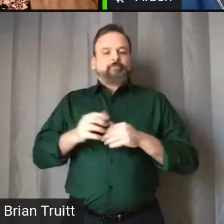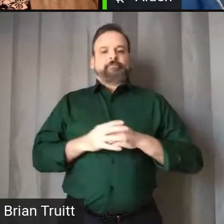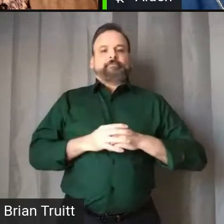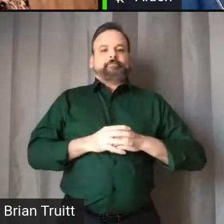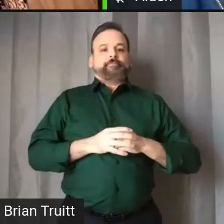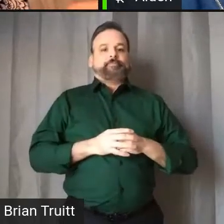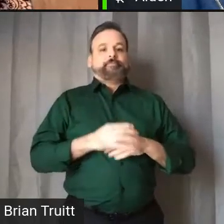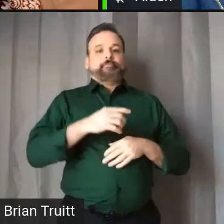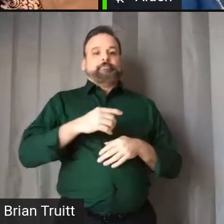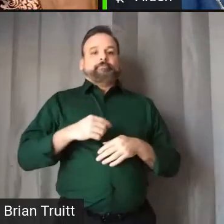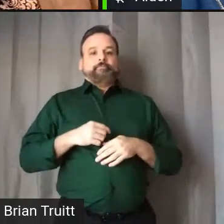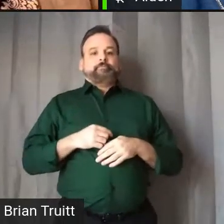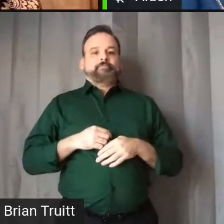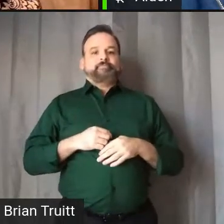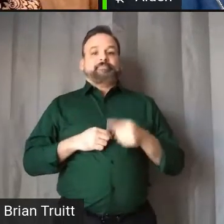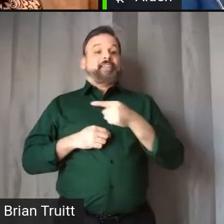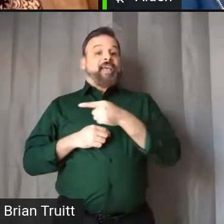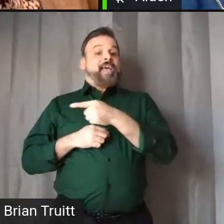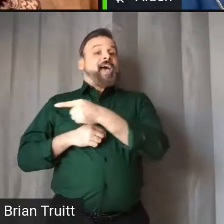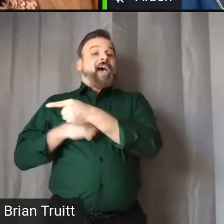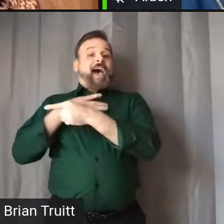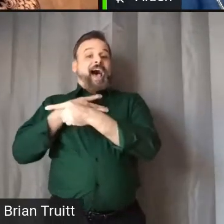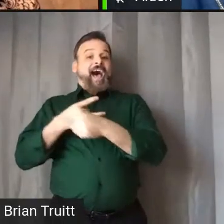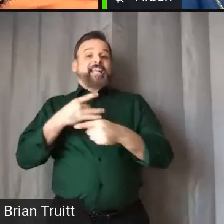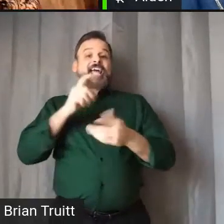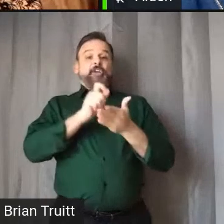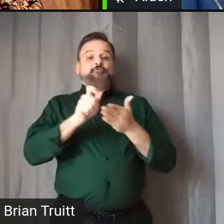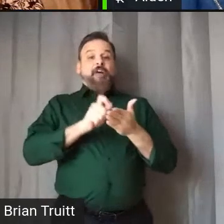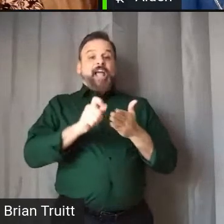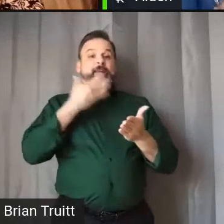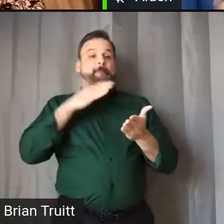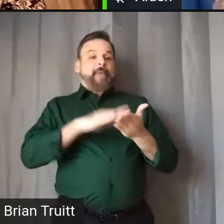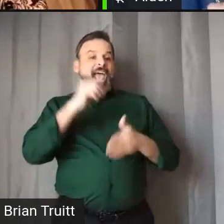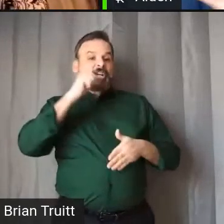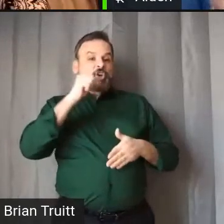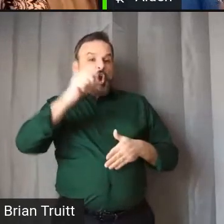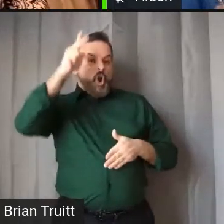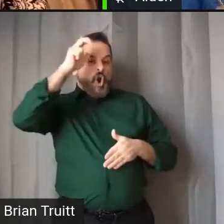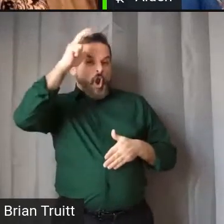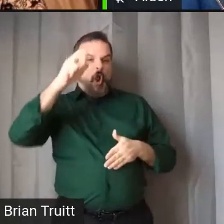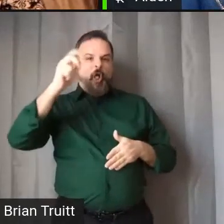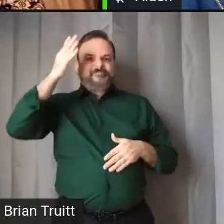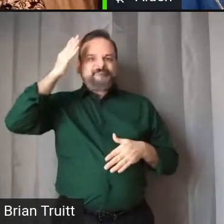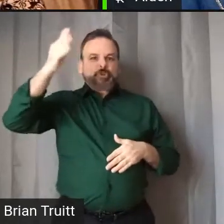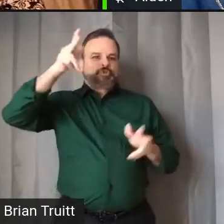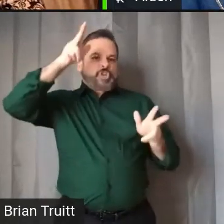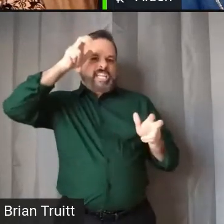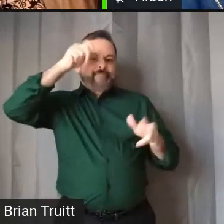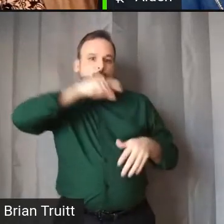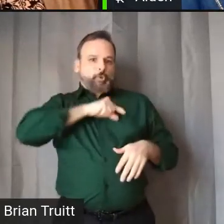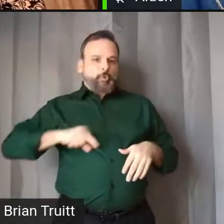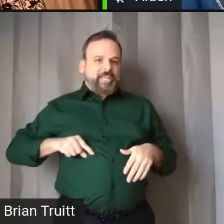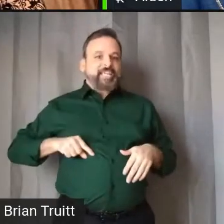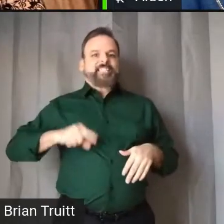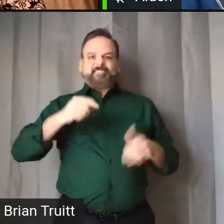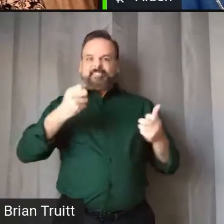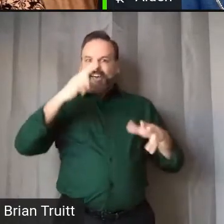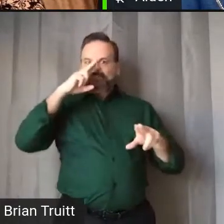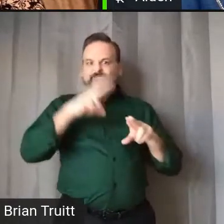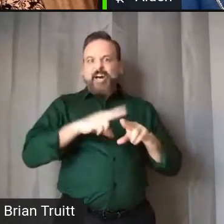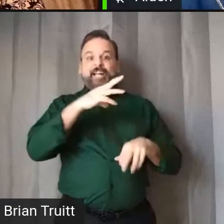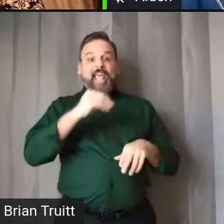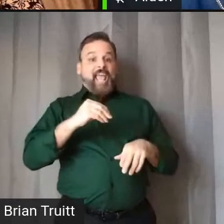I like writing the bad girls, the future evil queens. It's a lot of fun. And also it's a chance for those girls to think